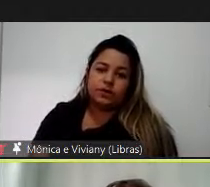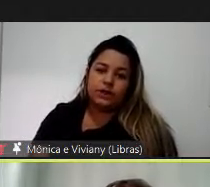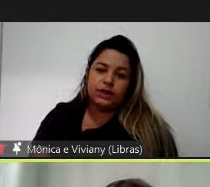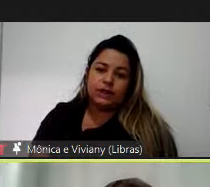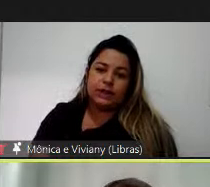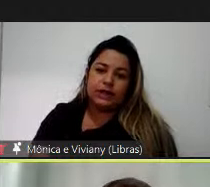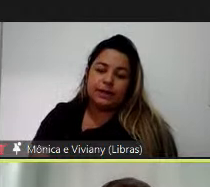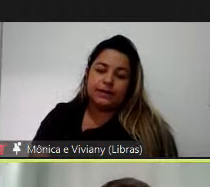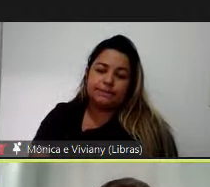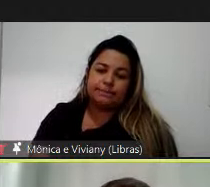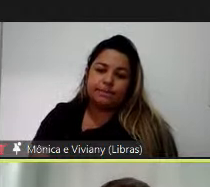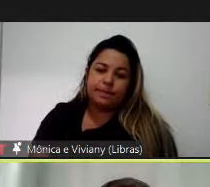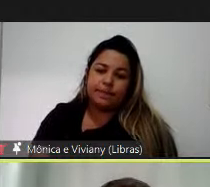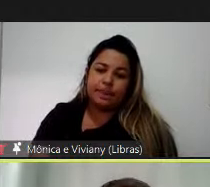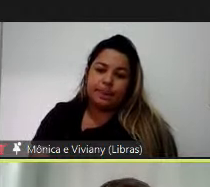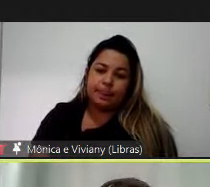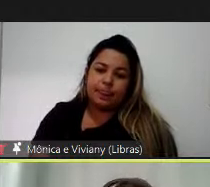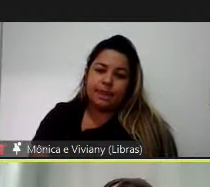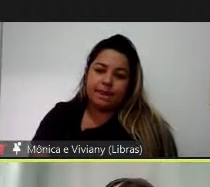Ana Laura voltou?